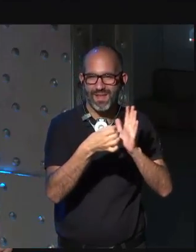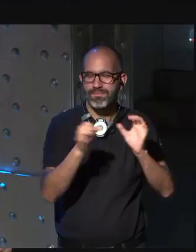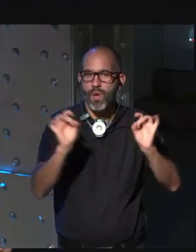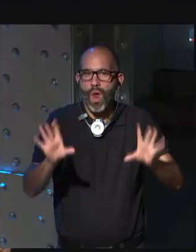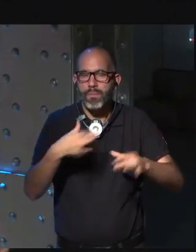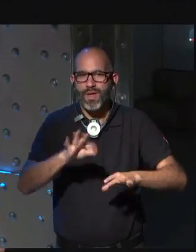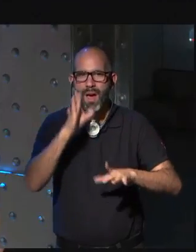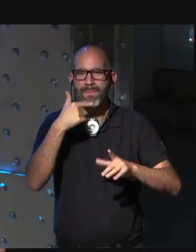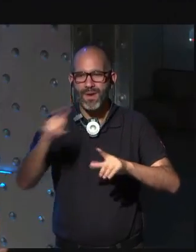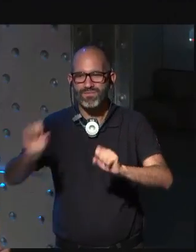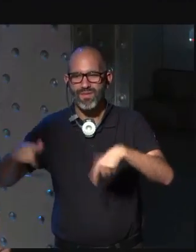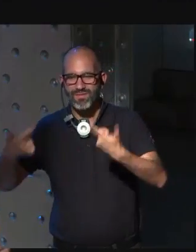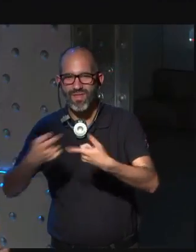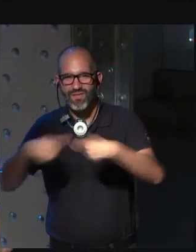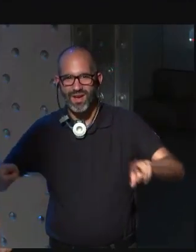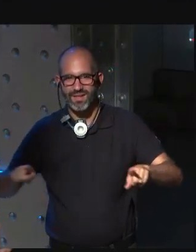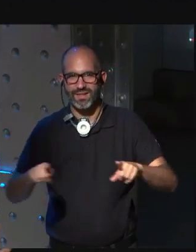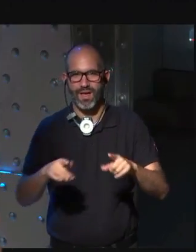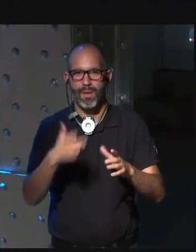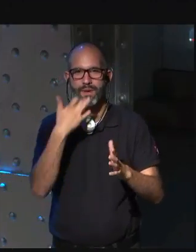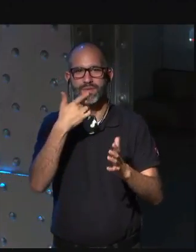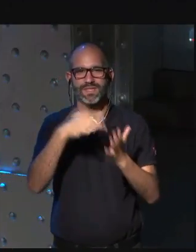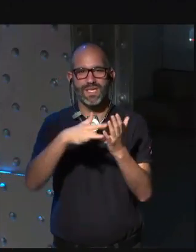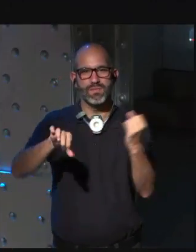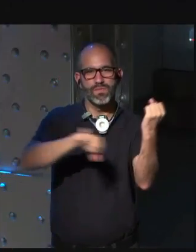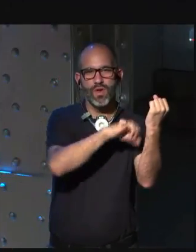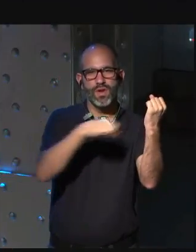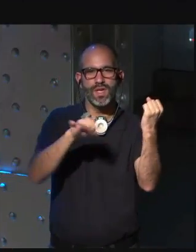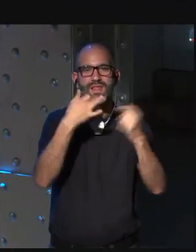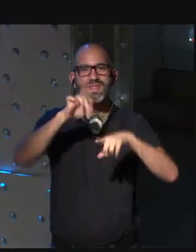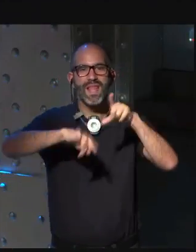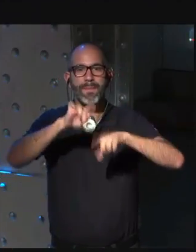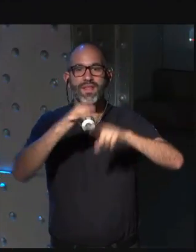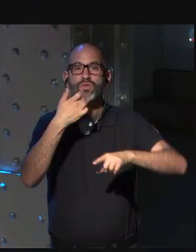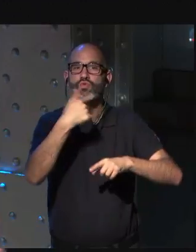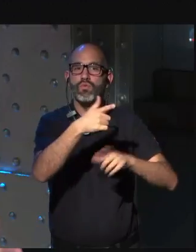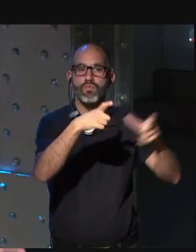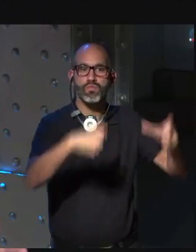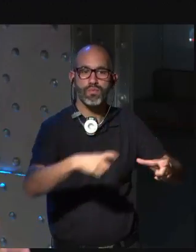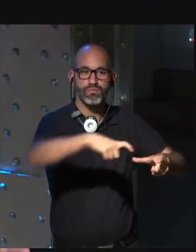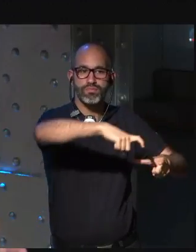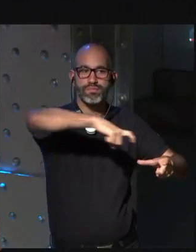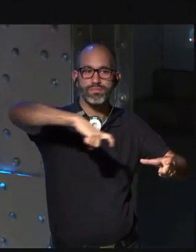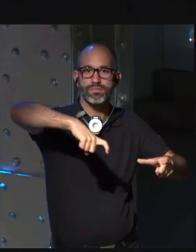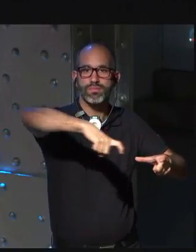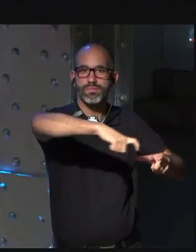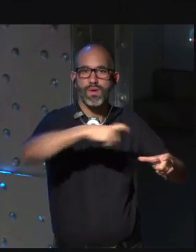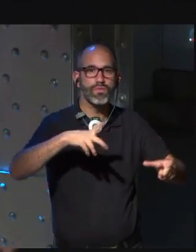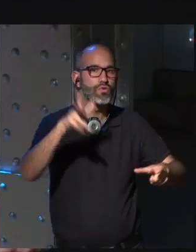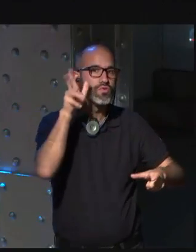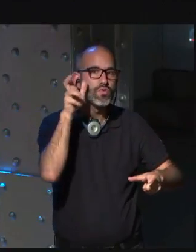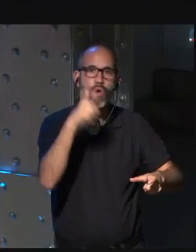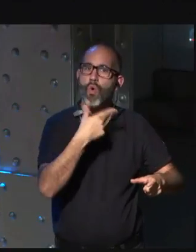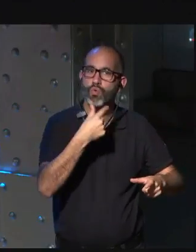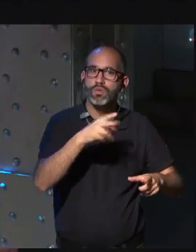violin sounds like. If you like that sound, that's fine. But if you're going to talk about the way a violin realistically sounds like, his argument